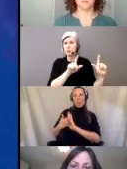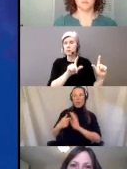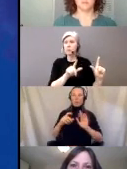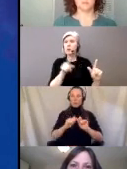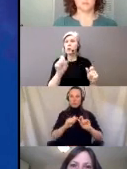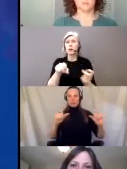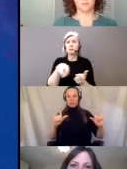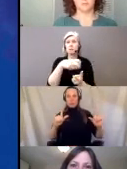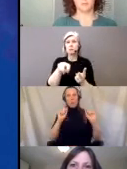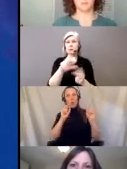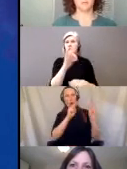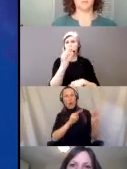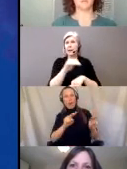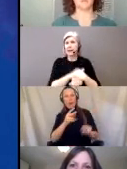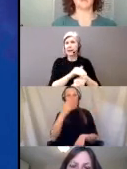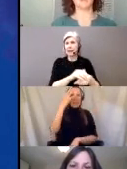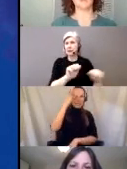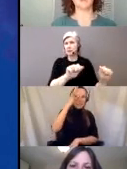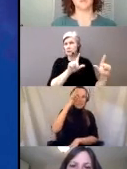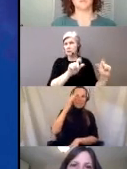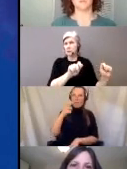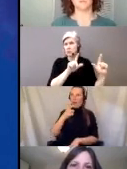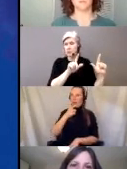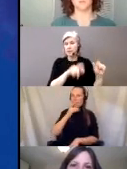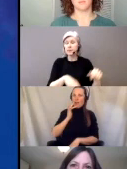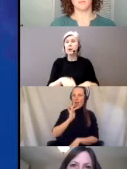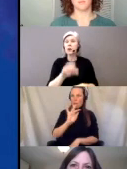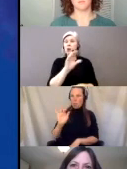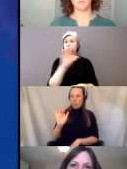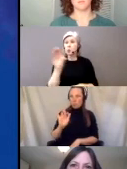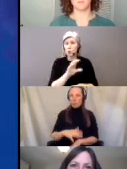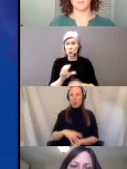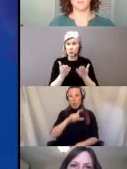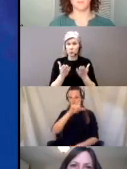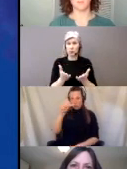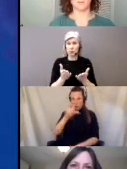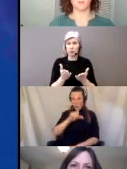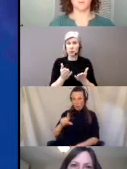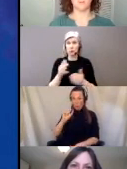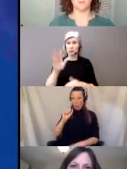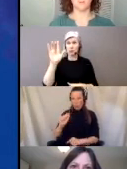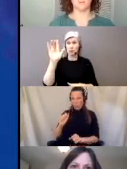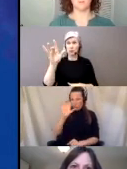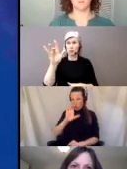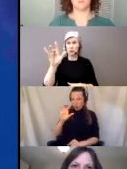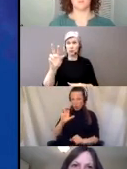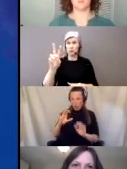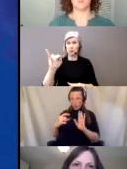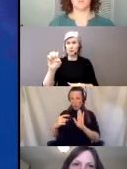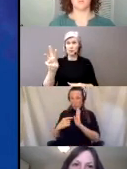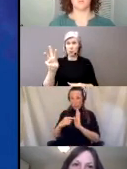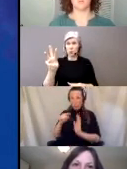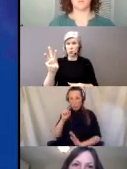or English. You will see on Zoom that you have a button with view options. For English, choose myself,